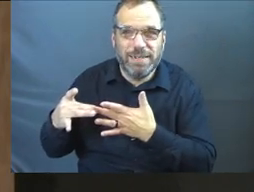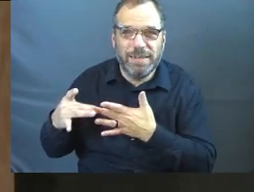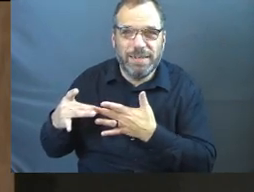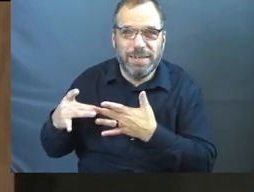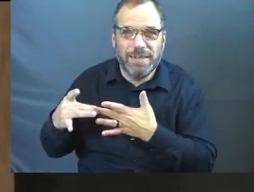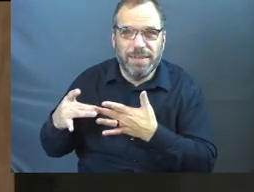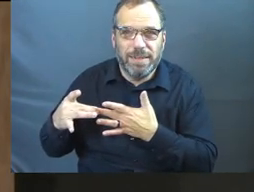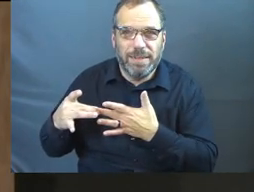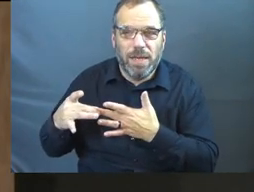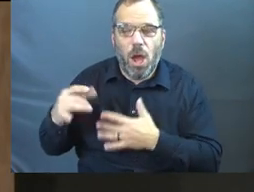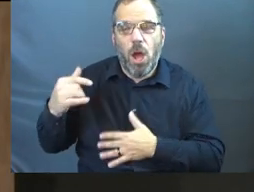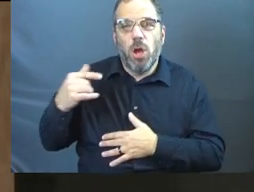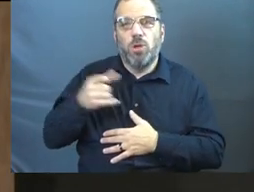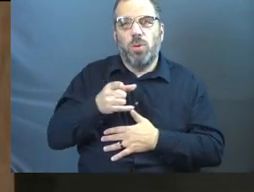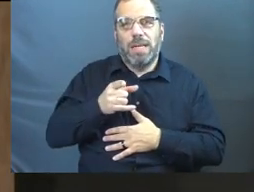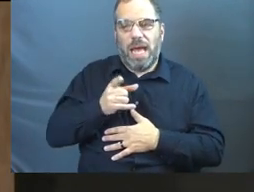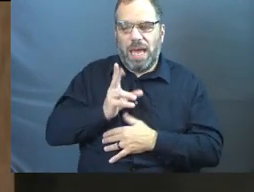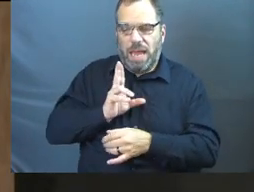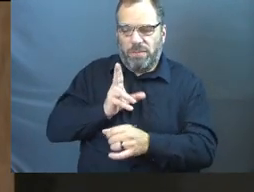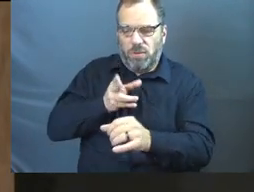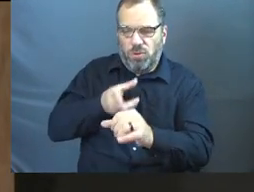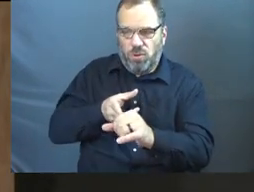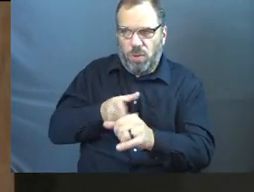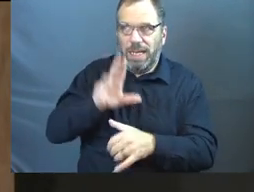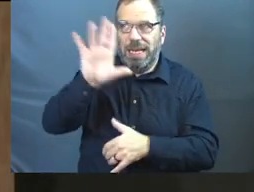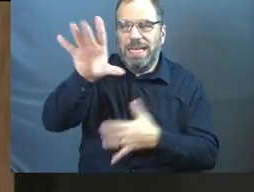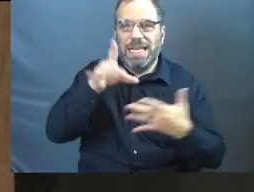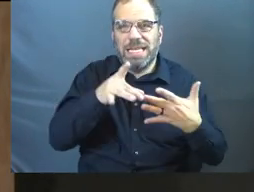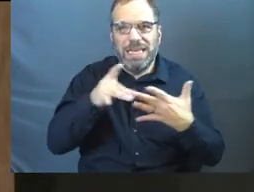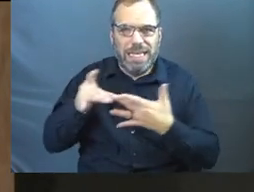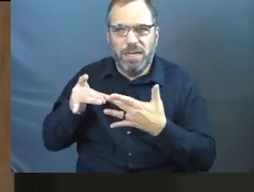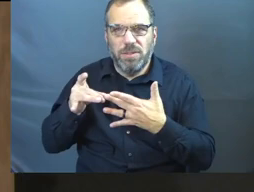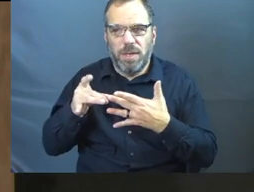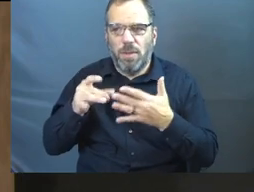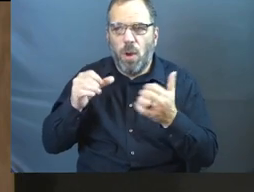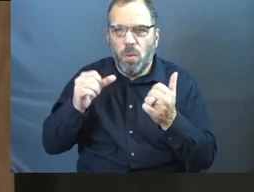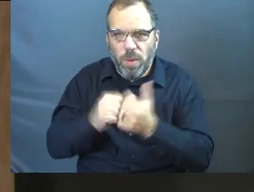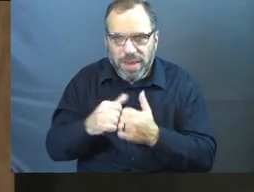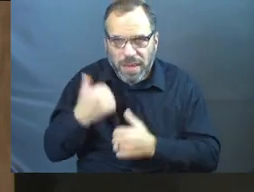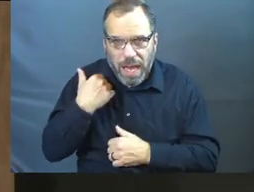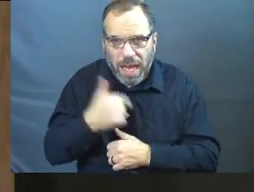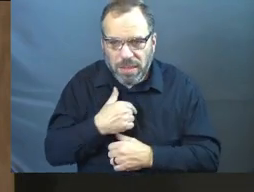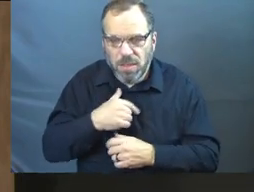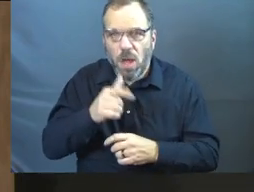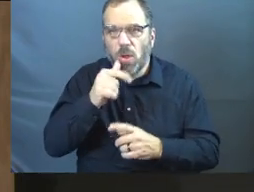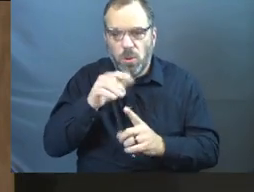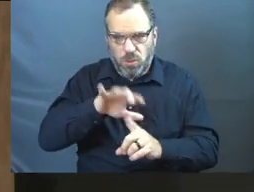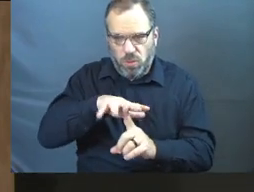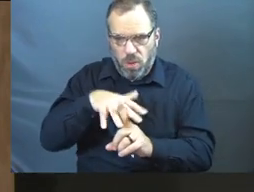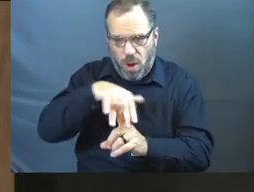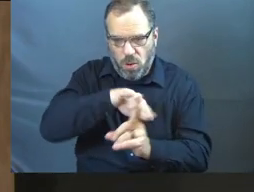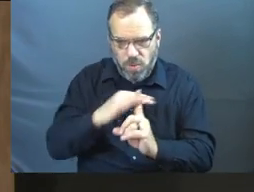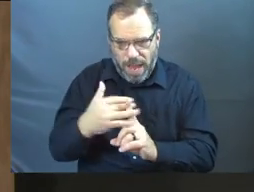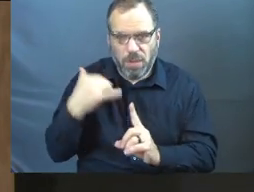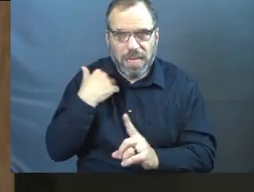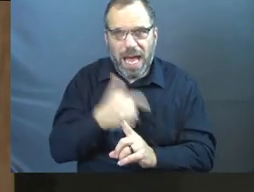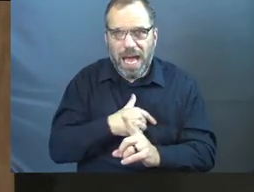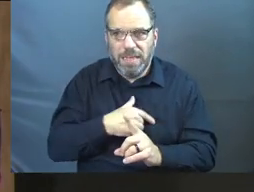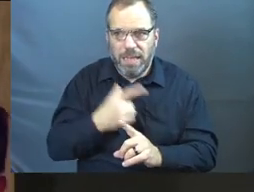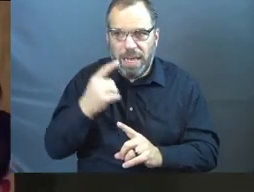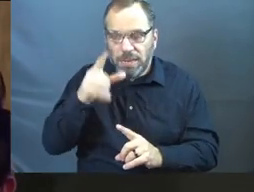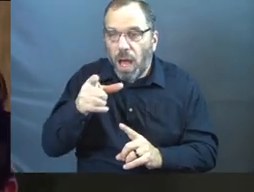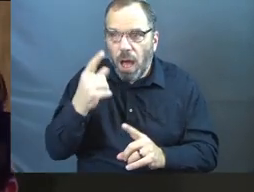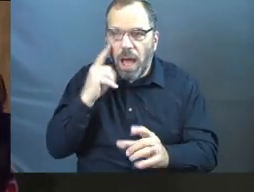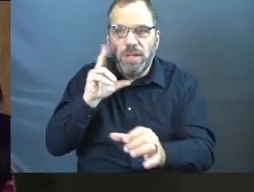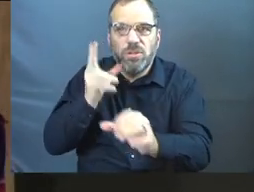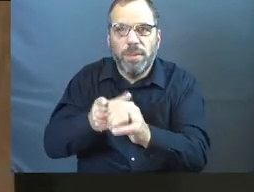We have to step into what he is doing around us, for us, with those around us. We've got to look for that and jump into